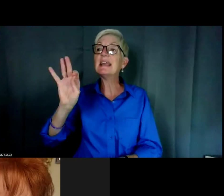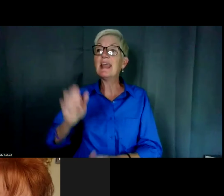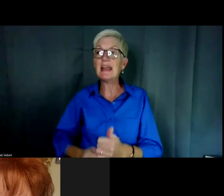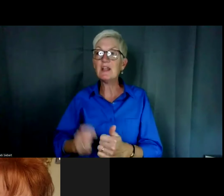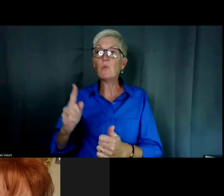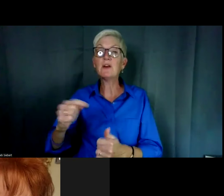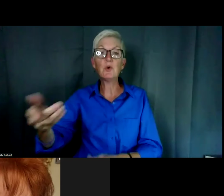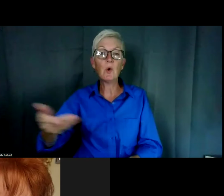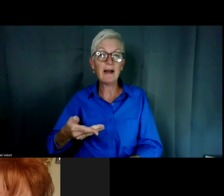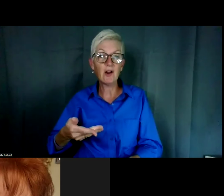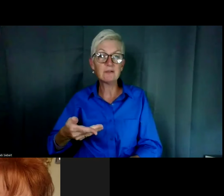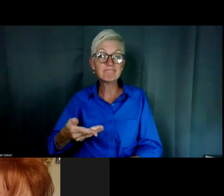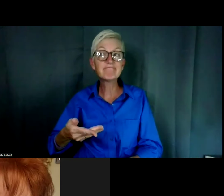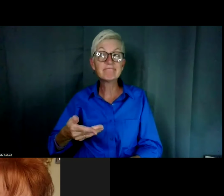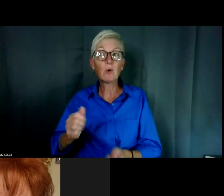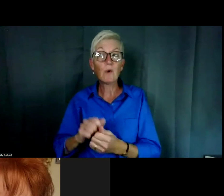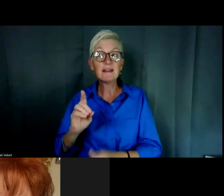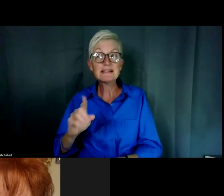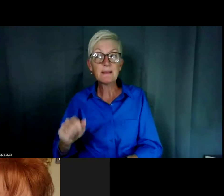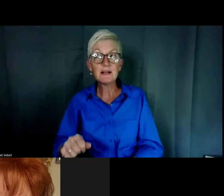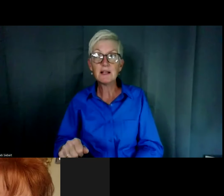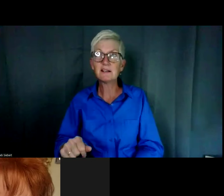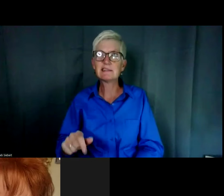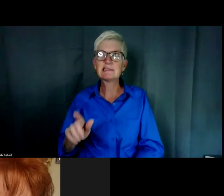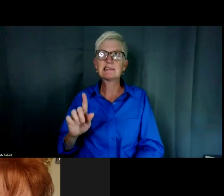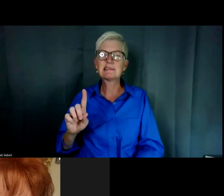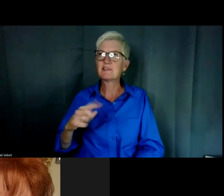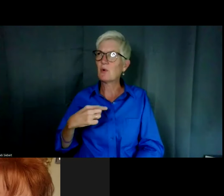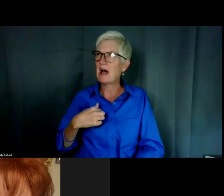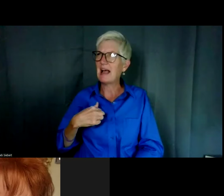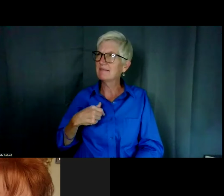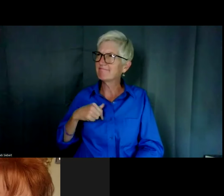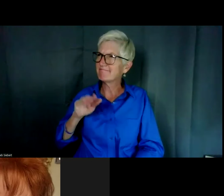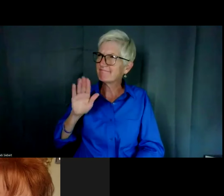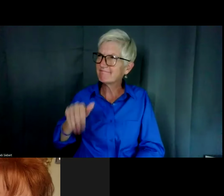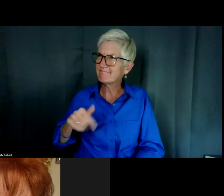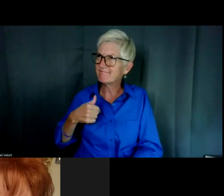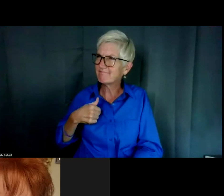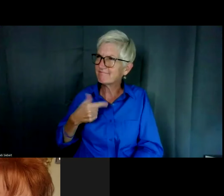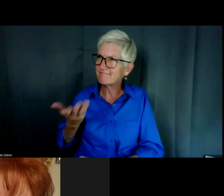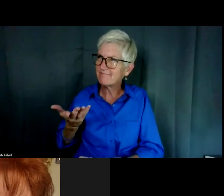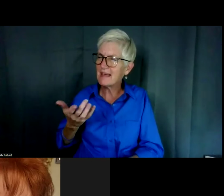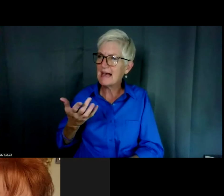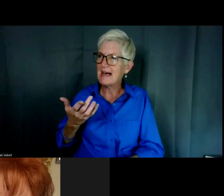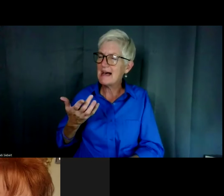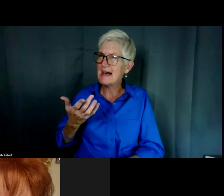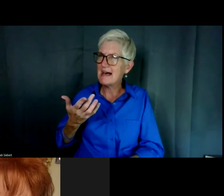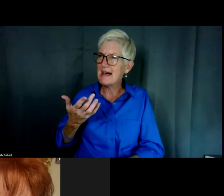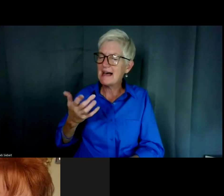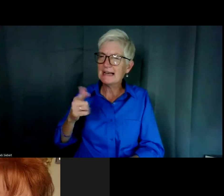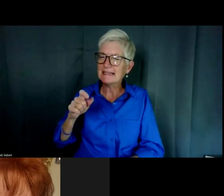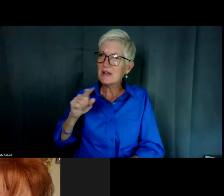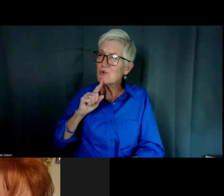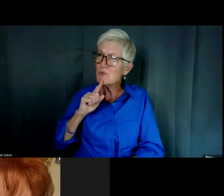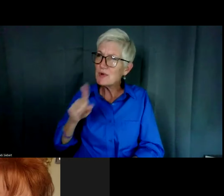to hire with a disability. And so I had to challenge them to really think about